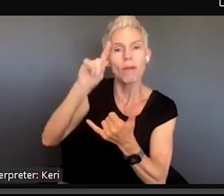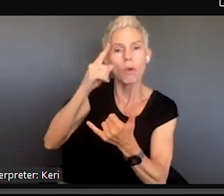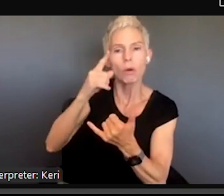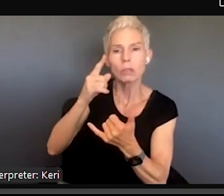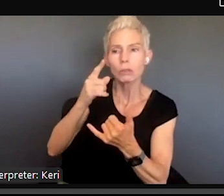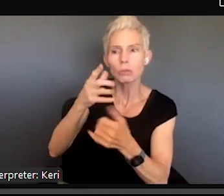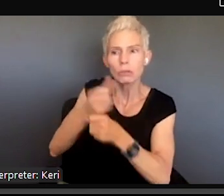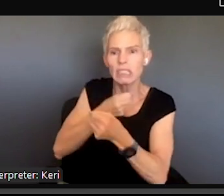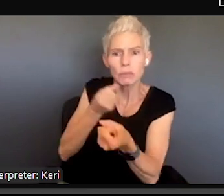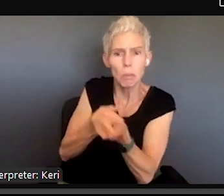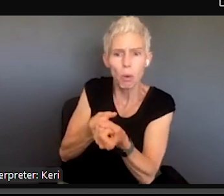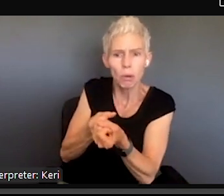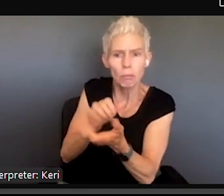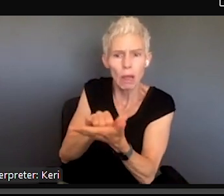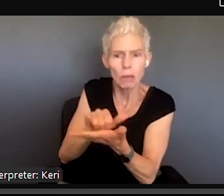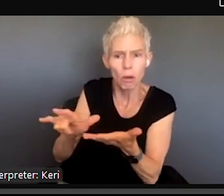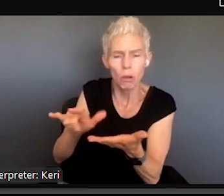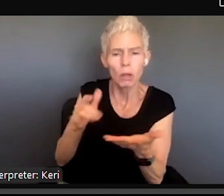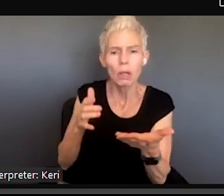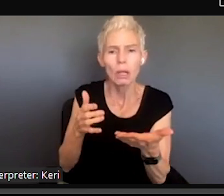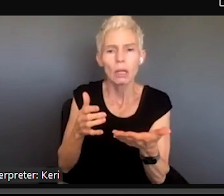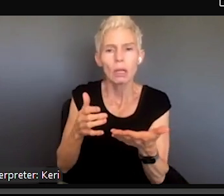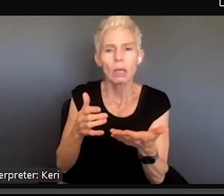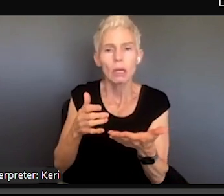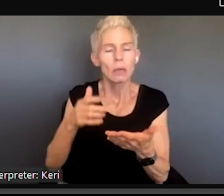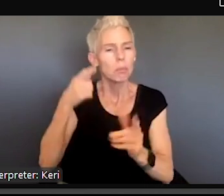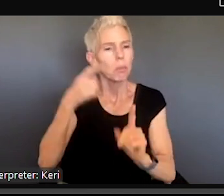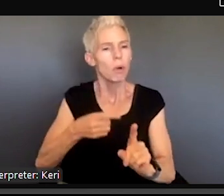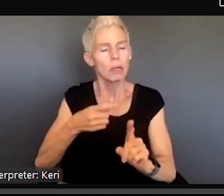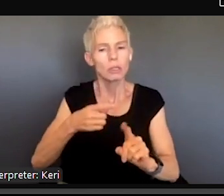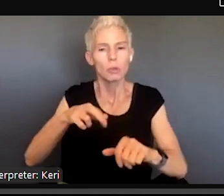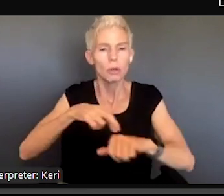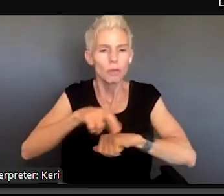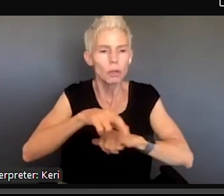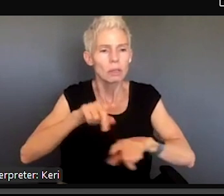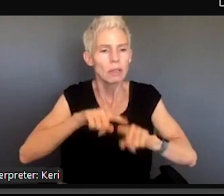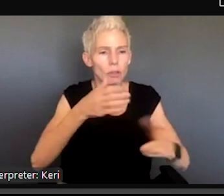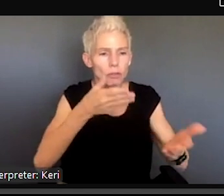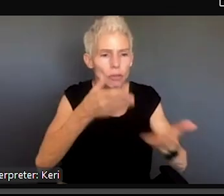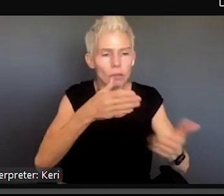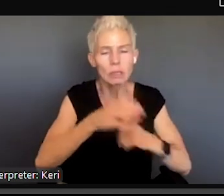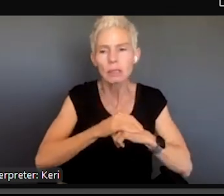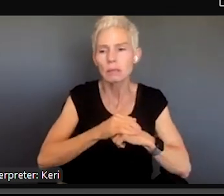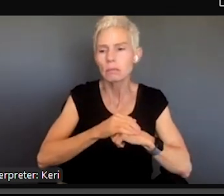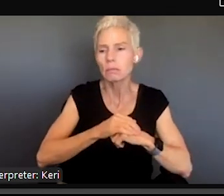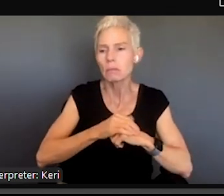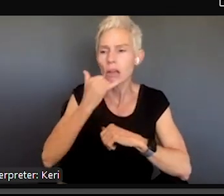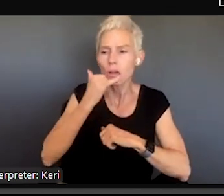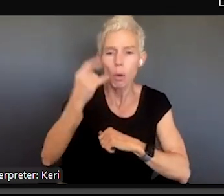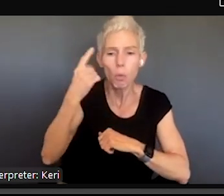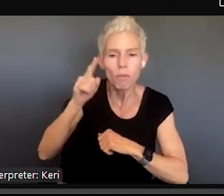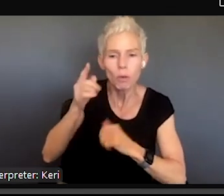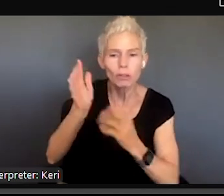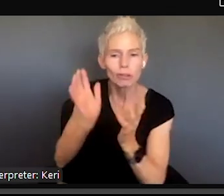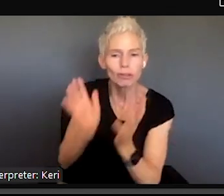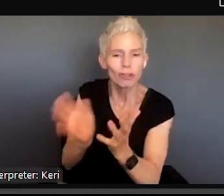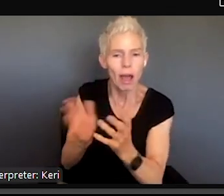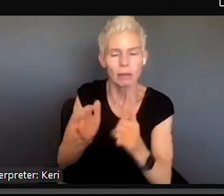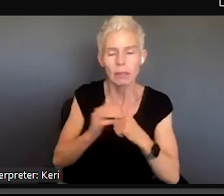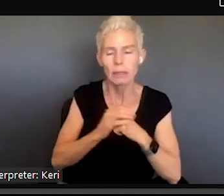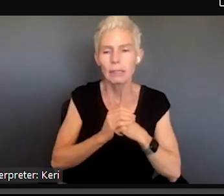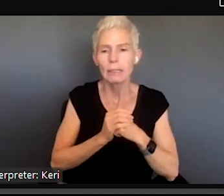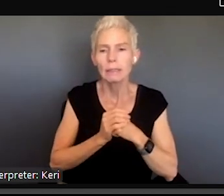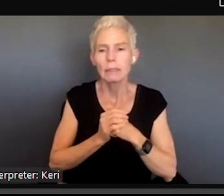support needs, uh, meaning referrals to services, just to chat, and